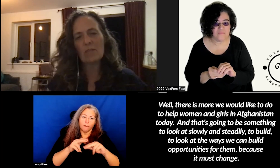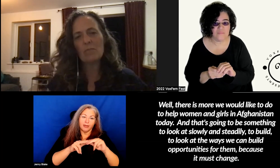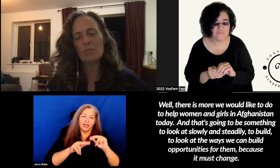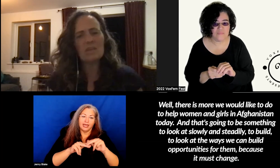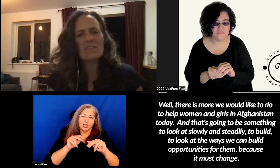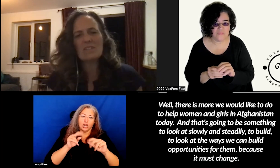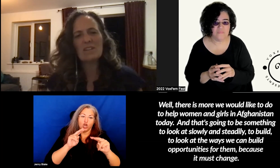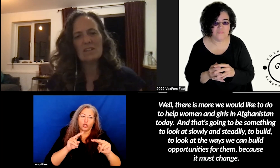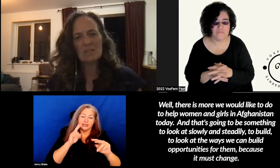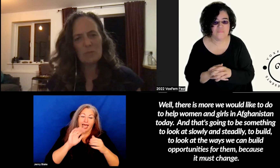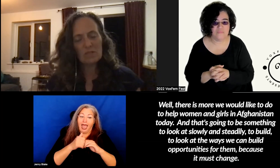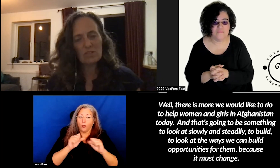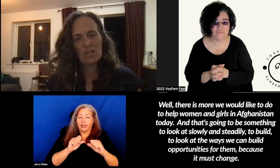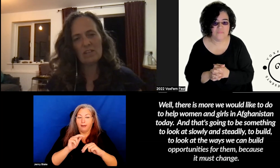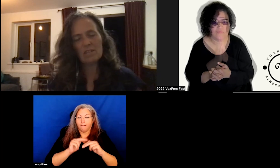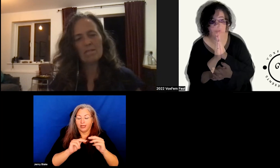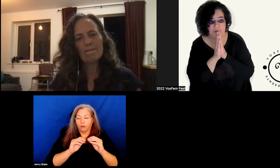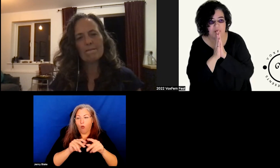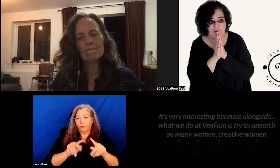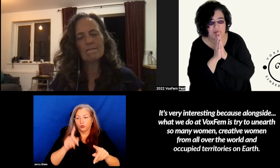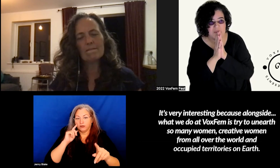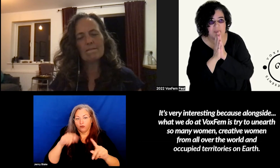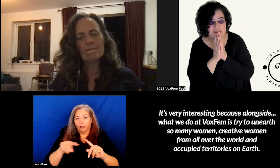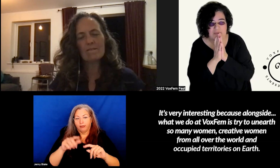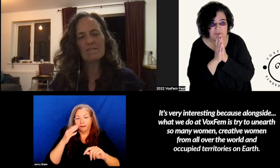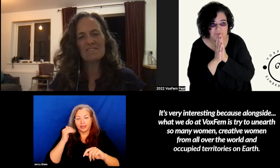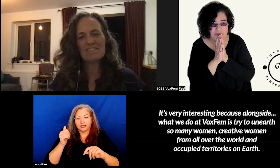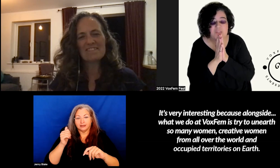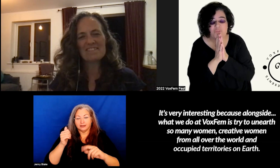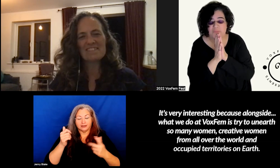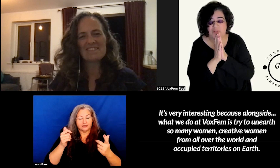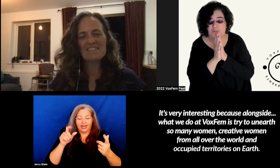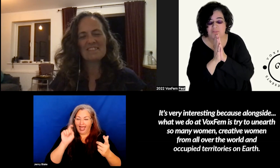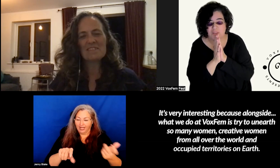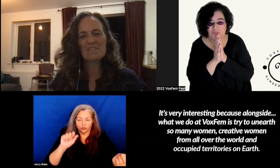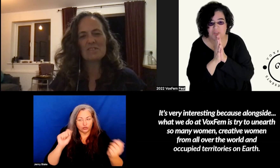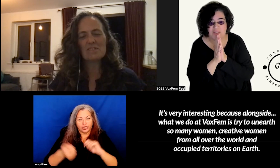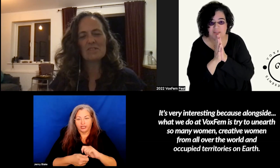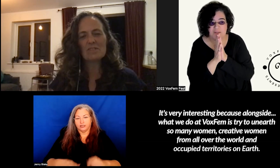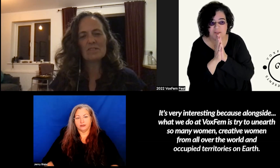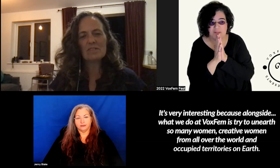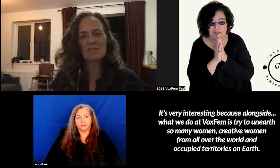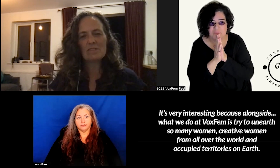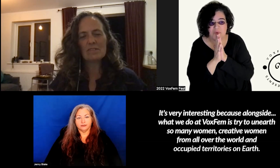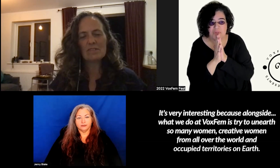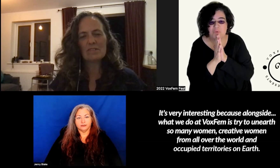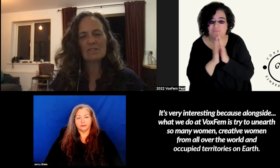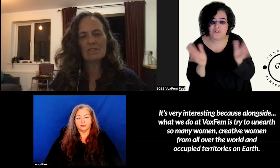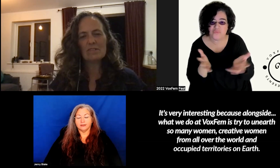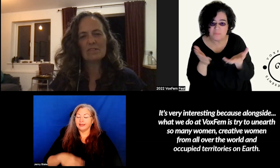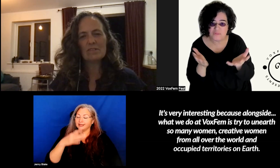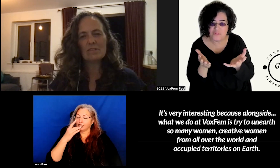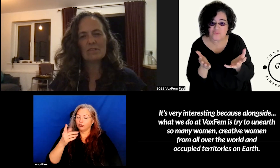for them, because it must change. It's very interesting because it's alongside what we do